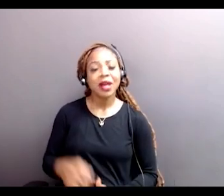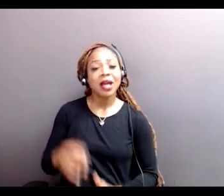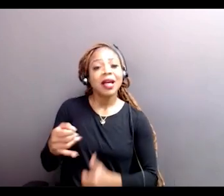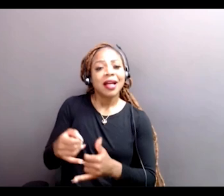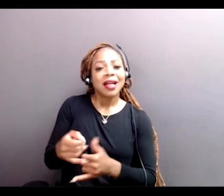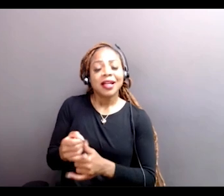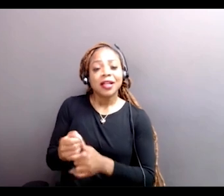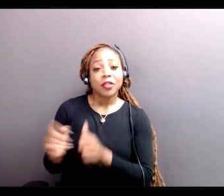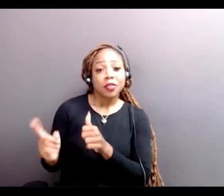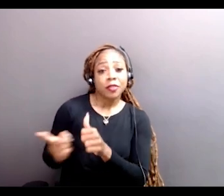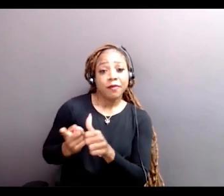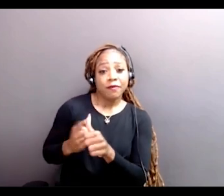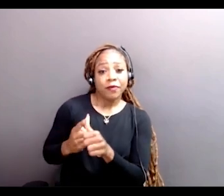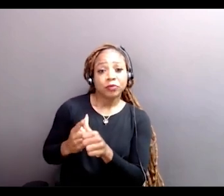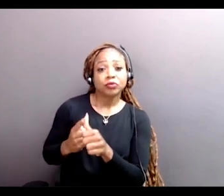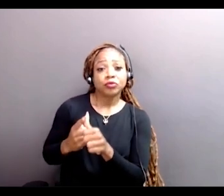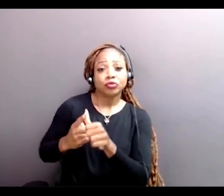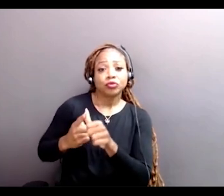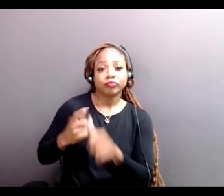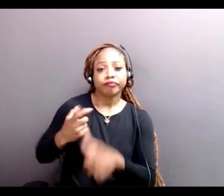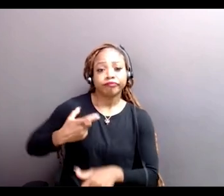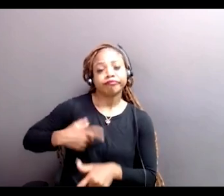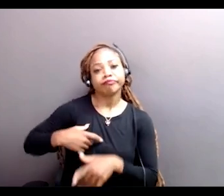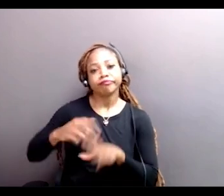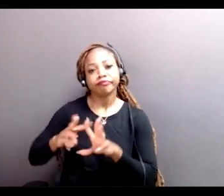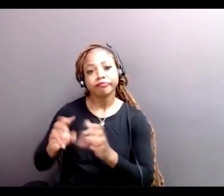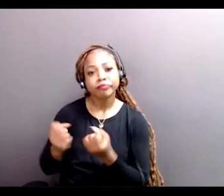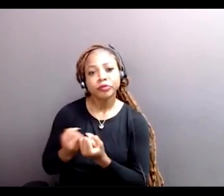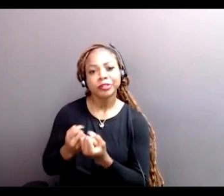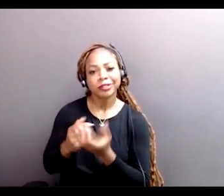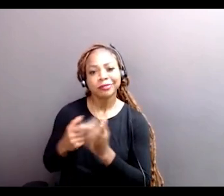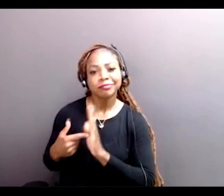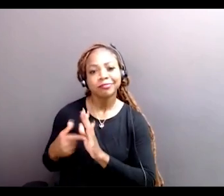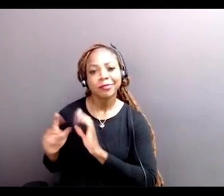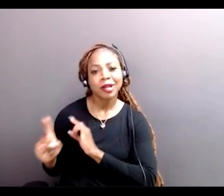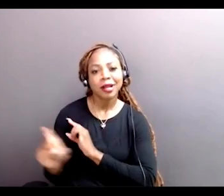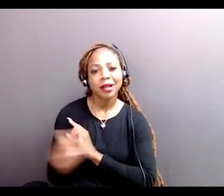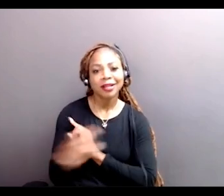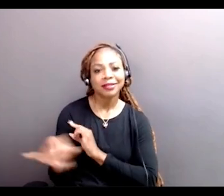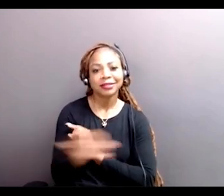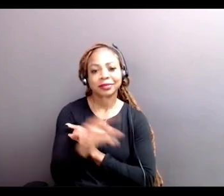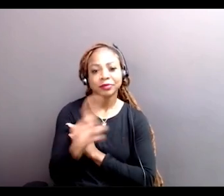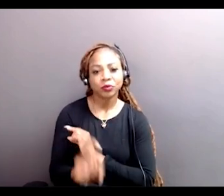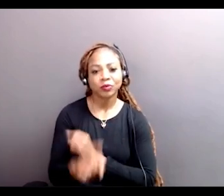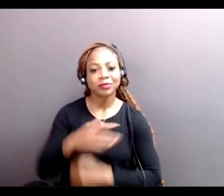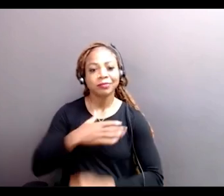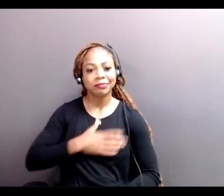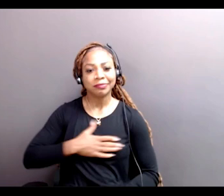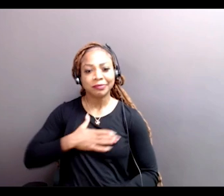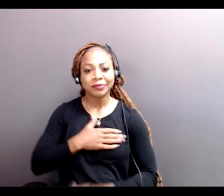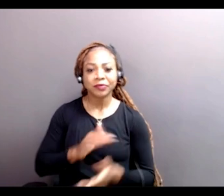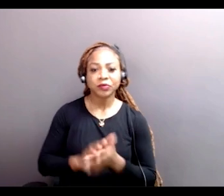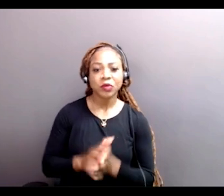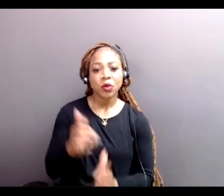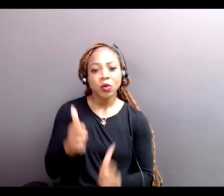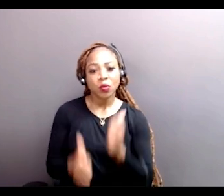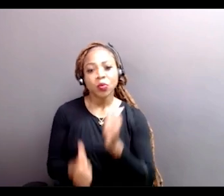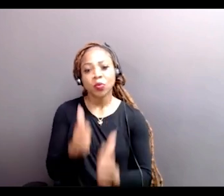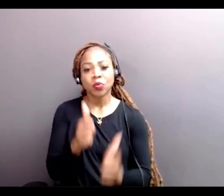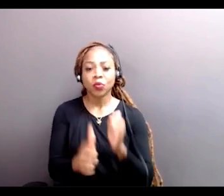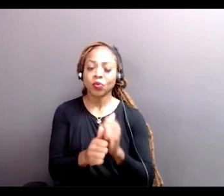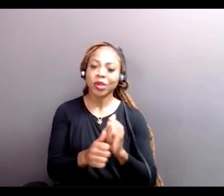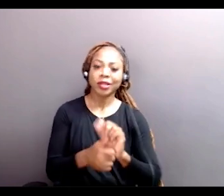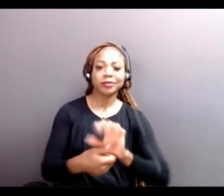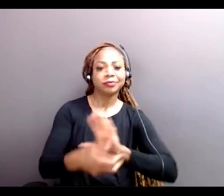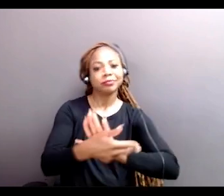last time. We want to know this question again this time. Which of the following best describes the Indigenous or ethno-racial community with which you